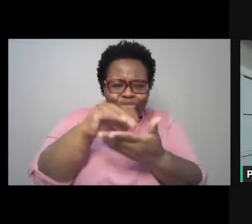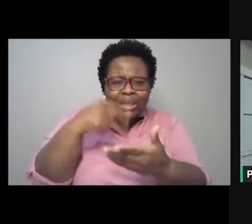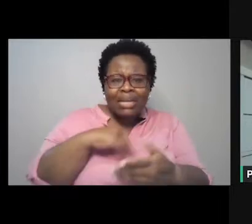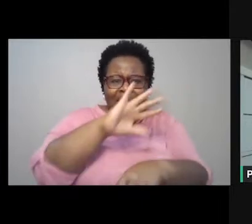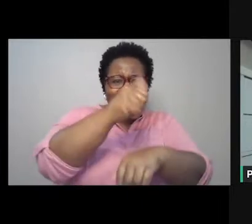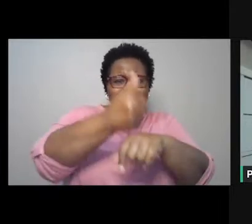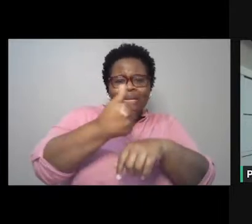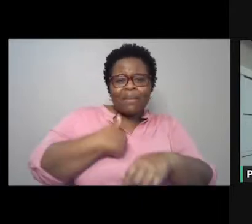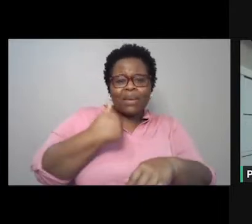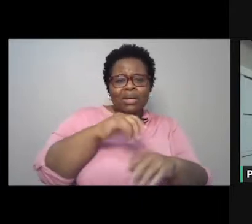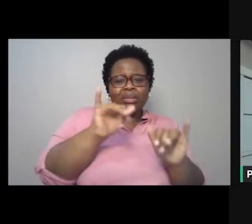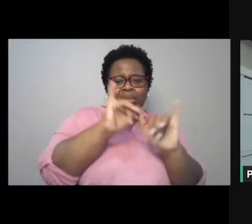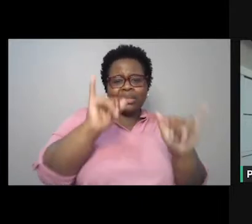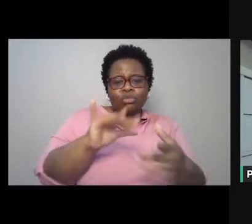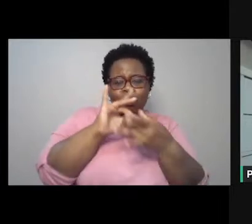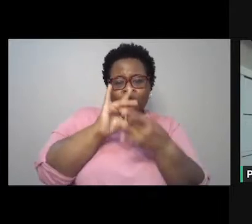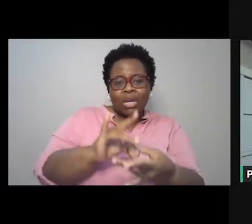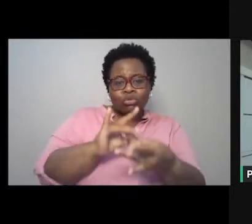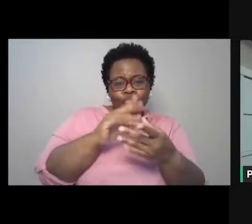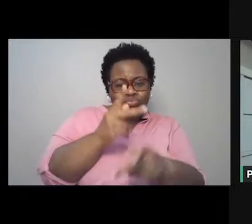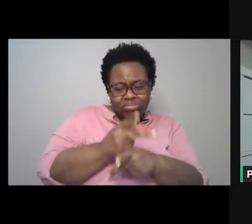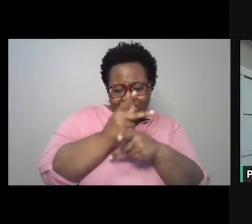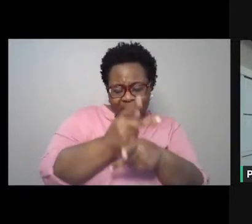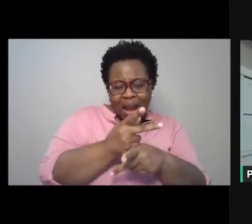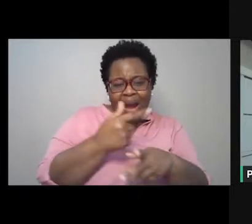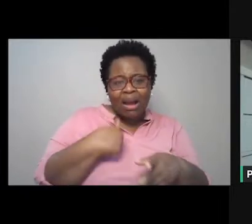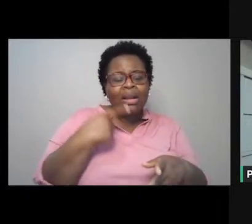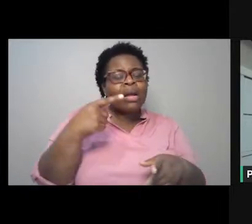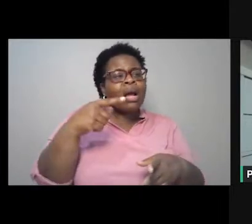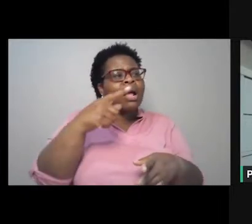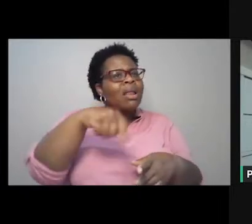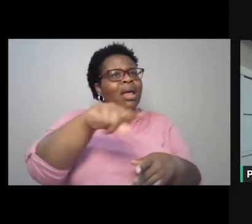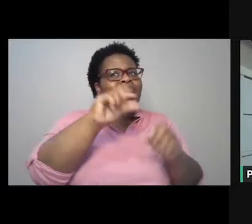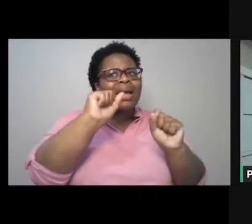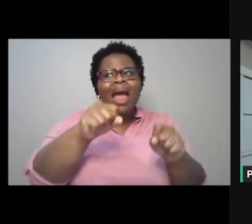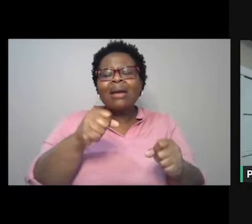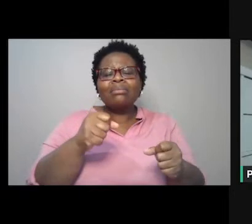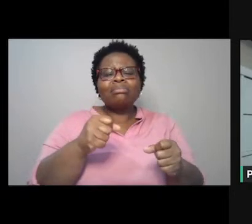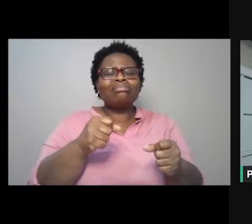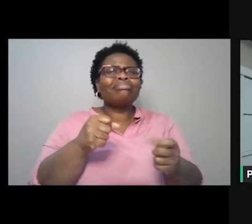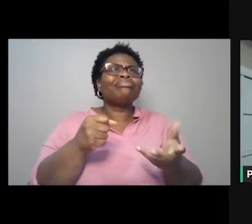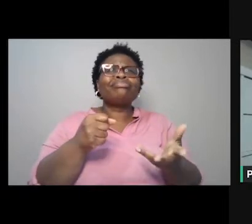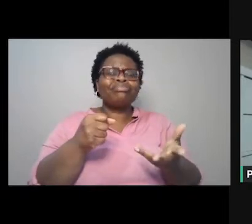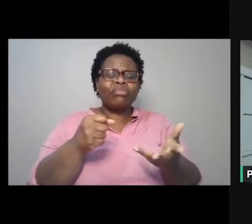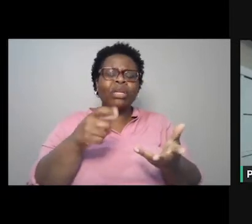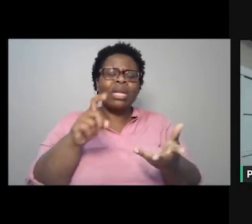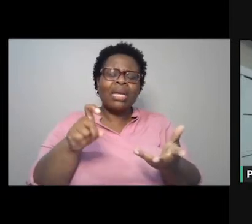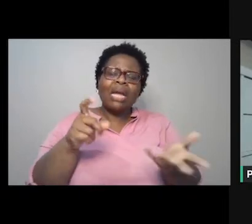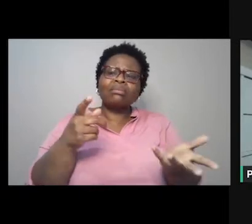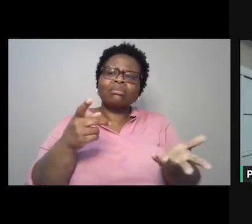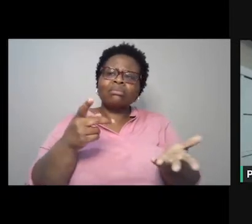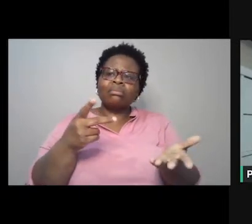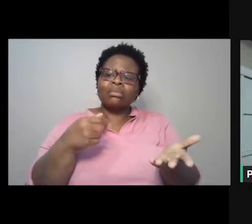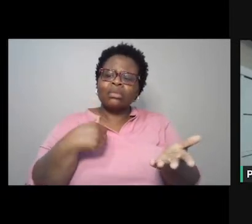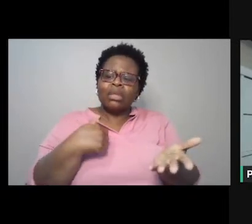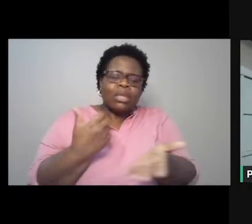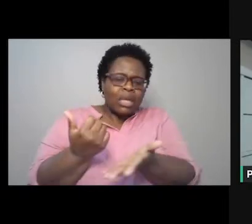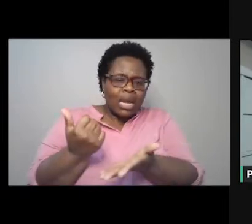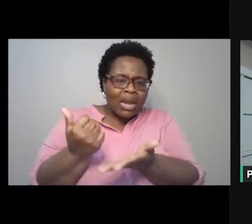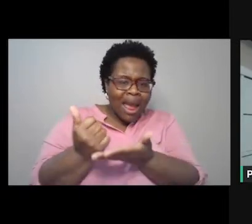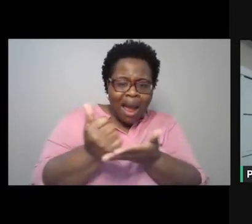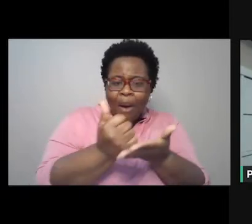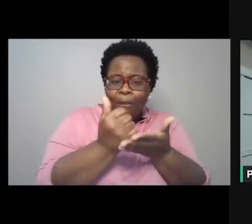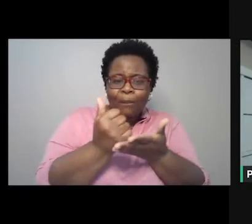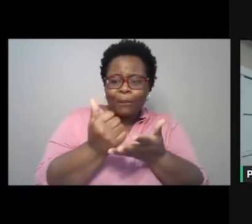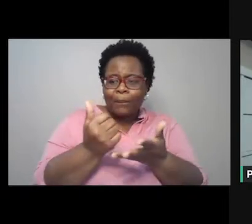together to create this system of care where they could really and honestly be need